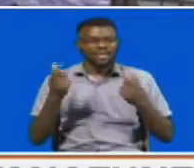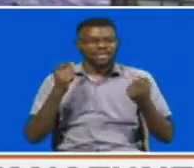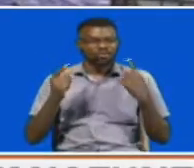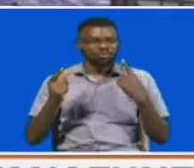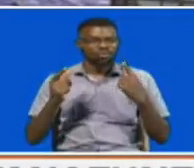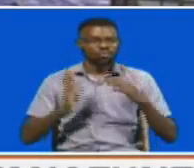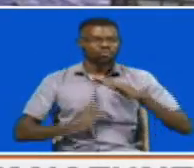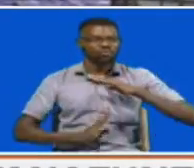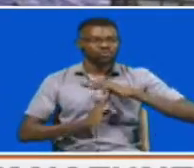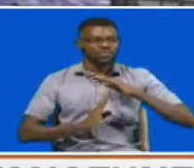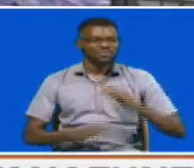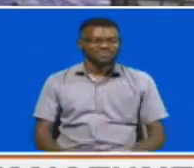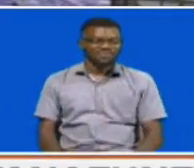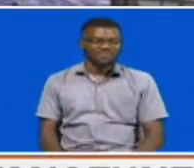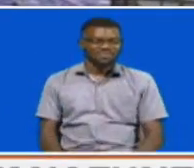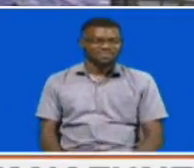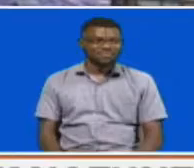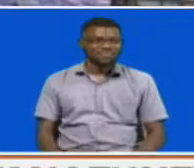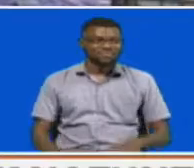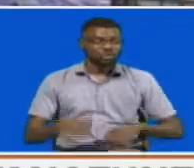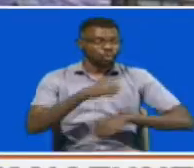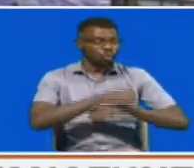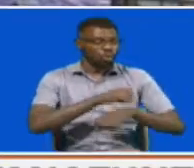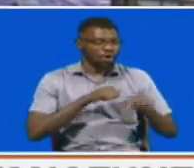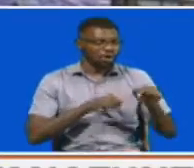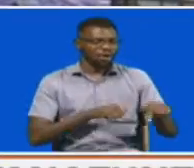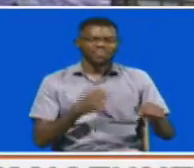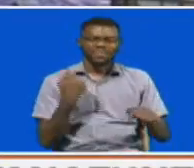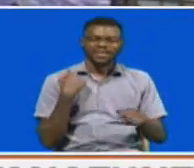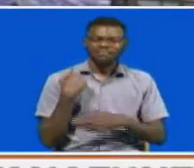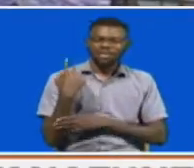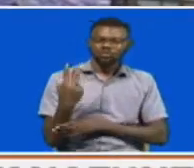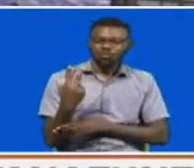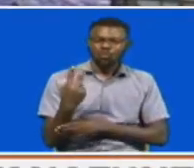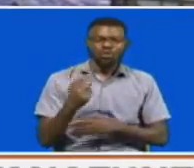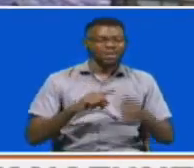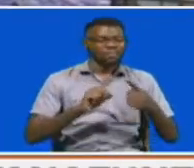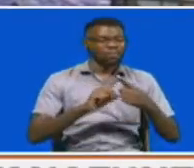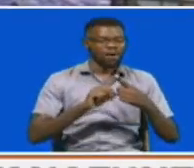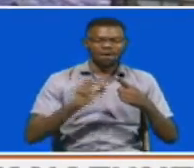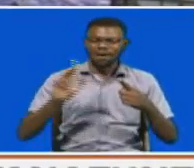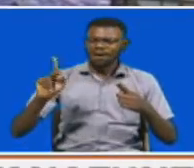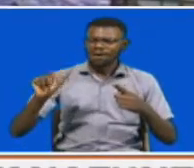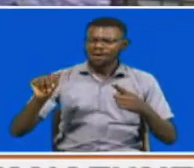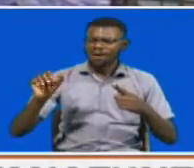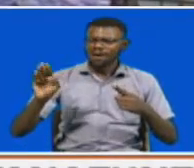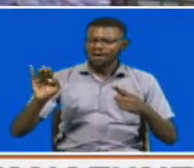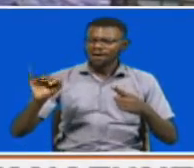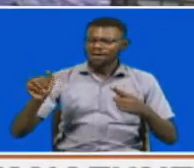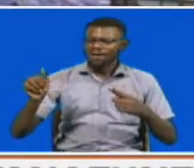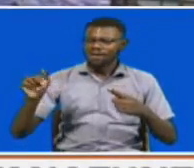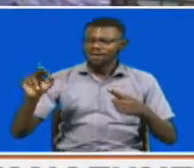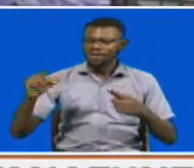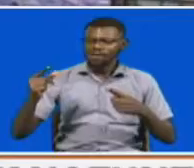also the second most selected after Kabianga with more than 148,000